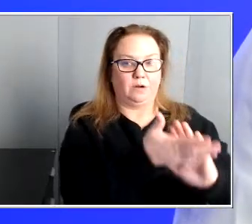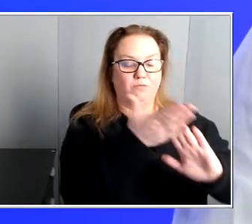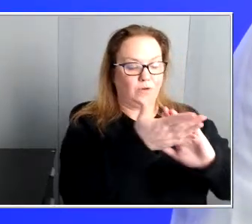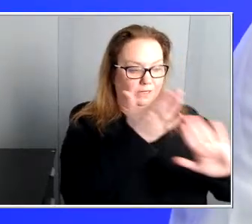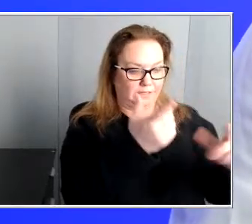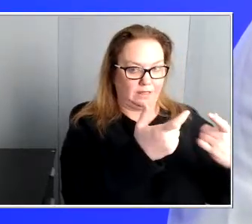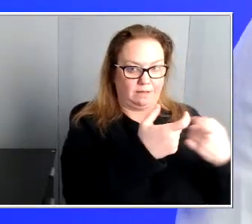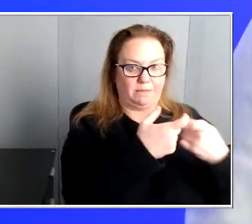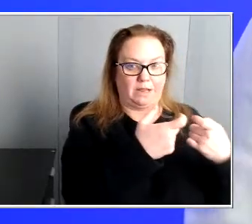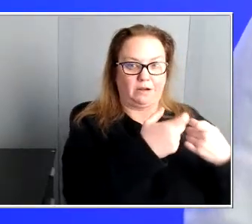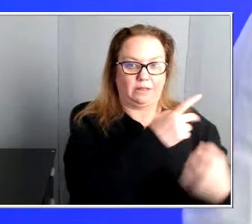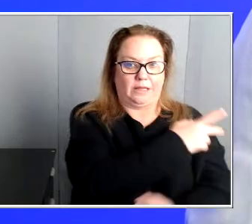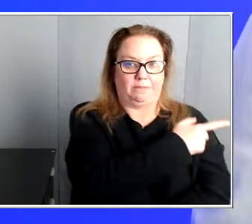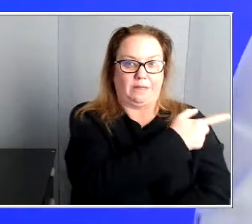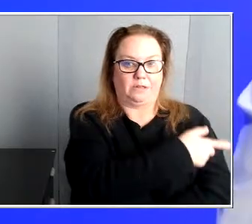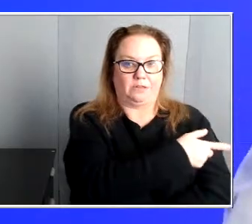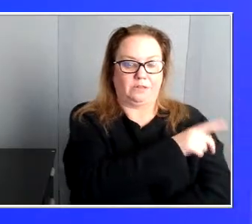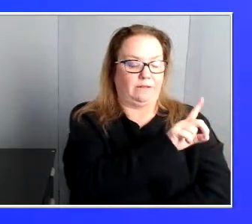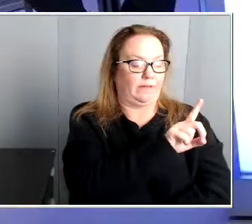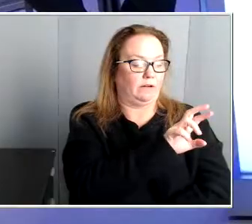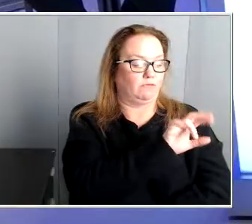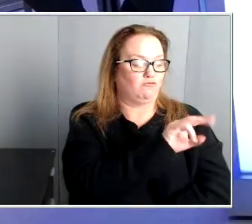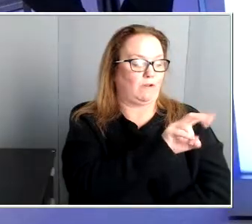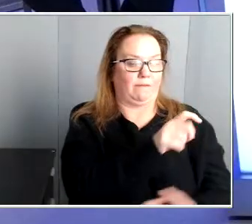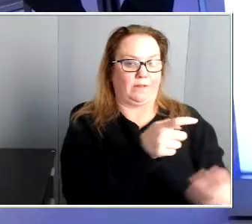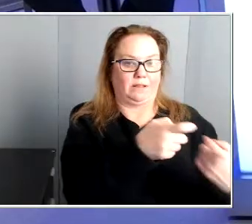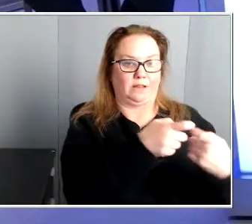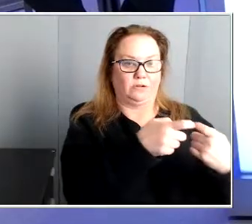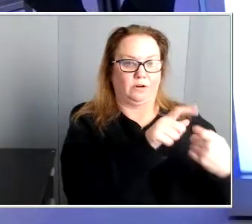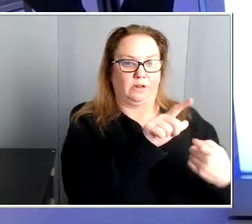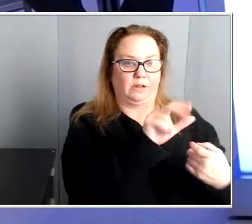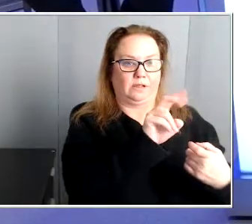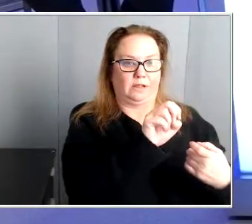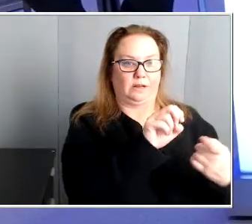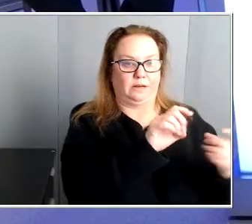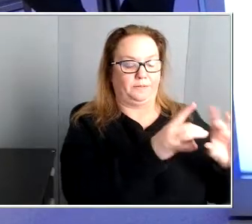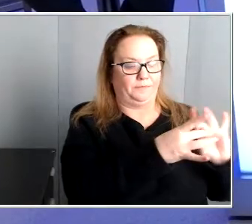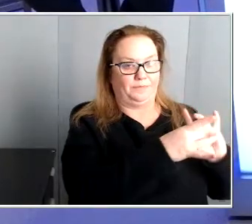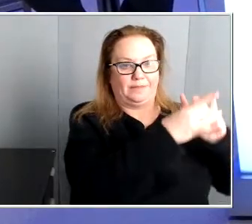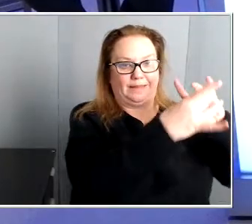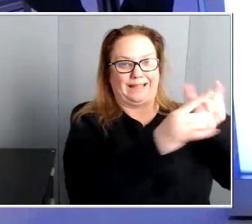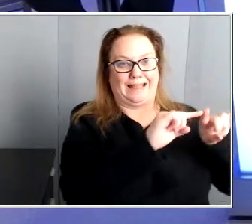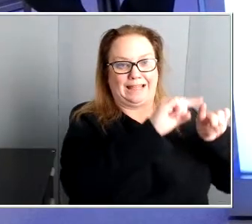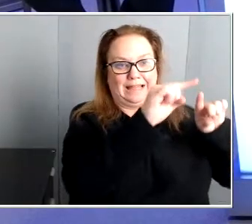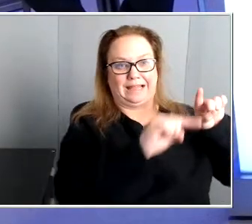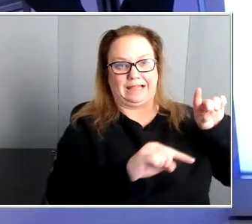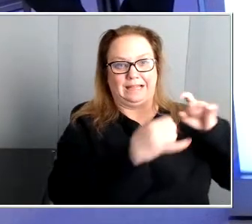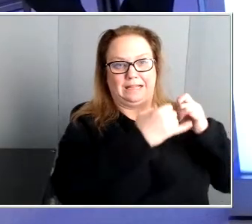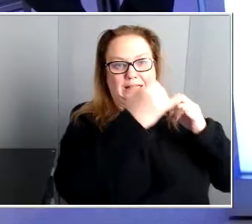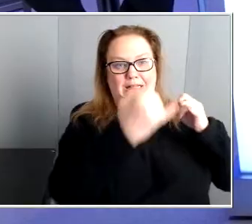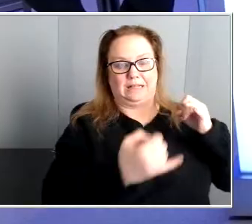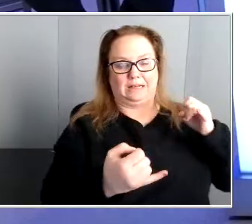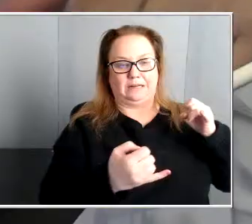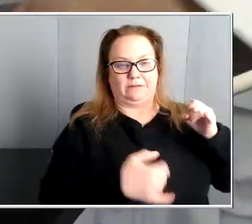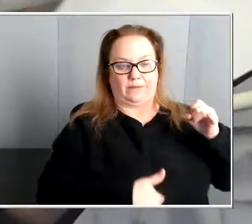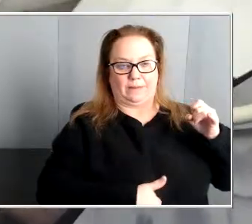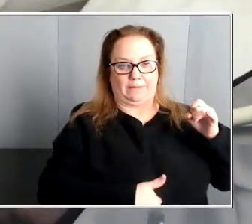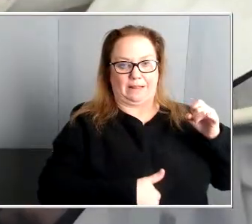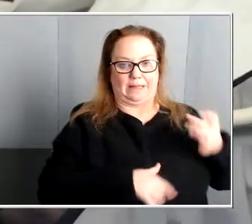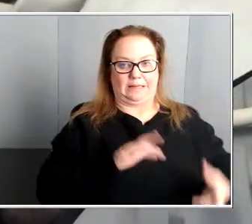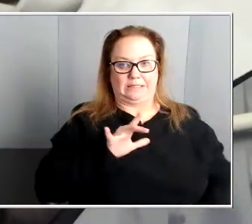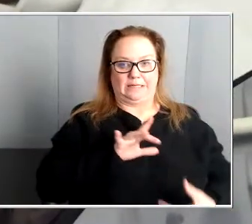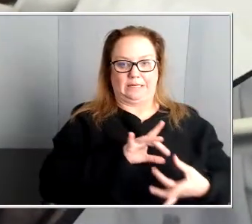why patients have the drive line. I want to show you guys drive line. That's the one that comes out of the belly, and it's attached to the